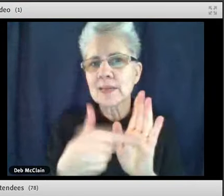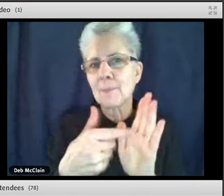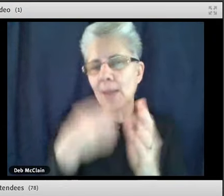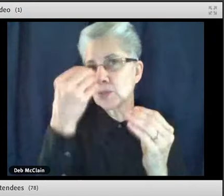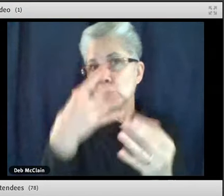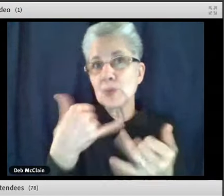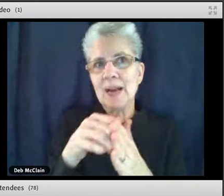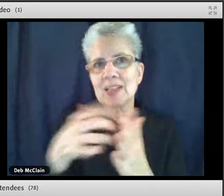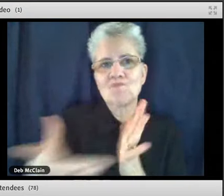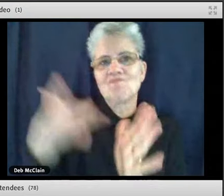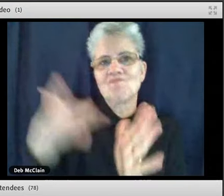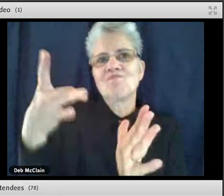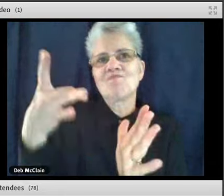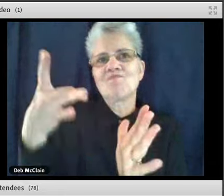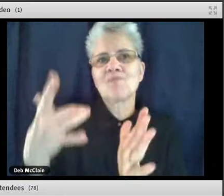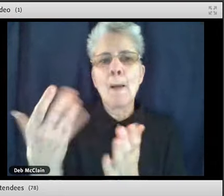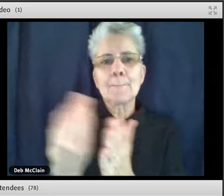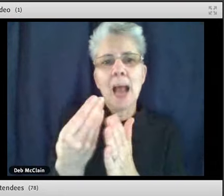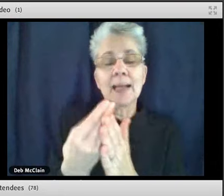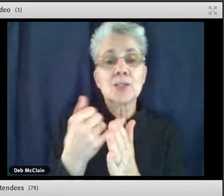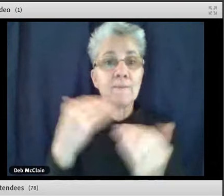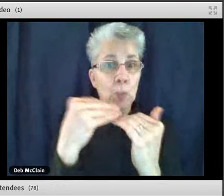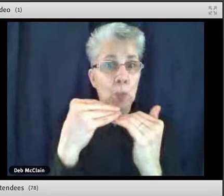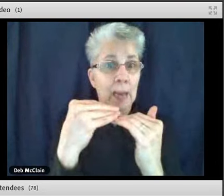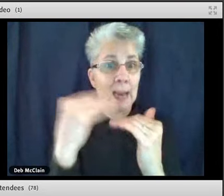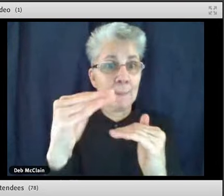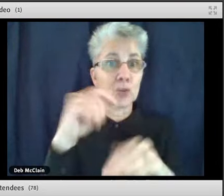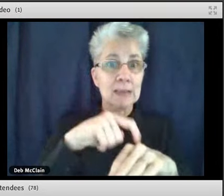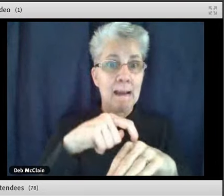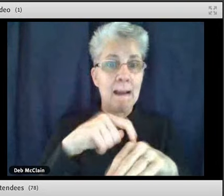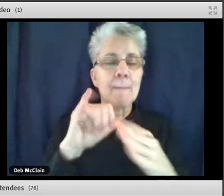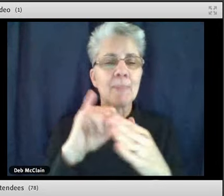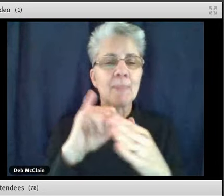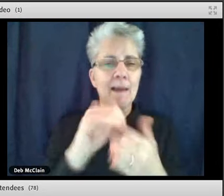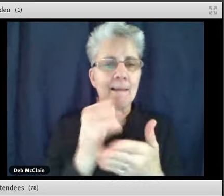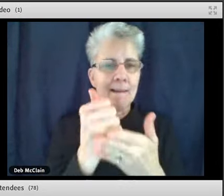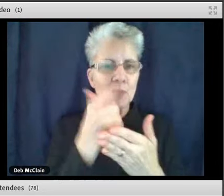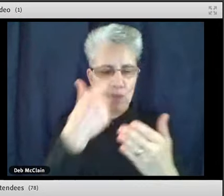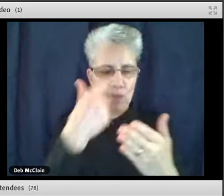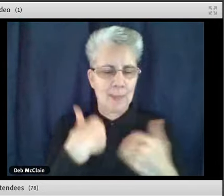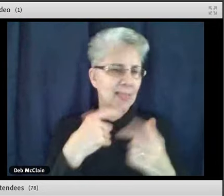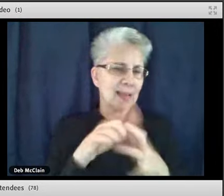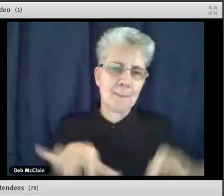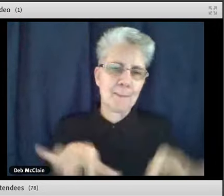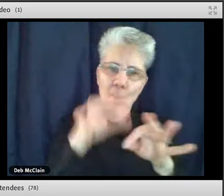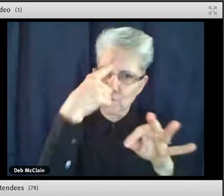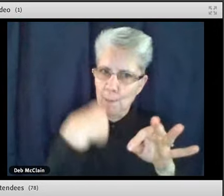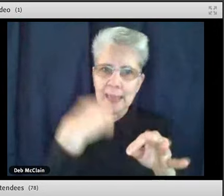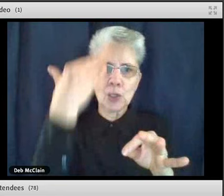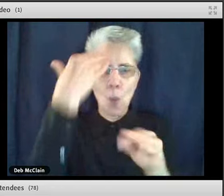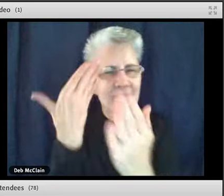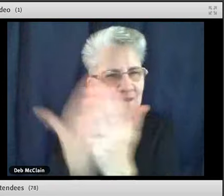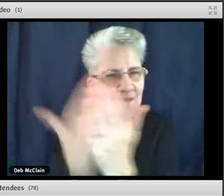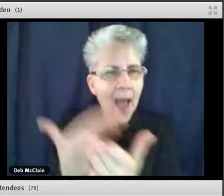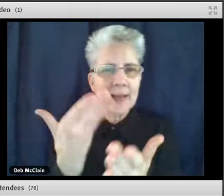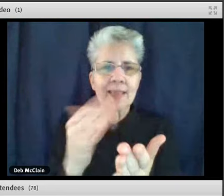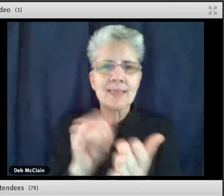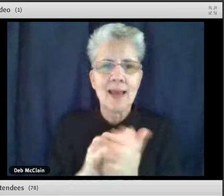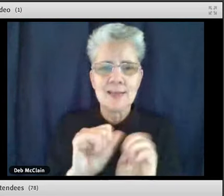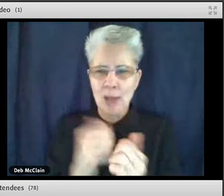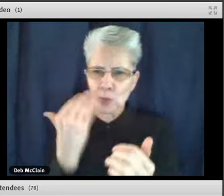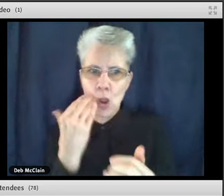uh, Hobbies. We talked a little bit about that. They don't have to be screen time hobbies. Play the piano. Get lost in a book.